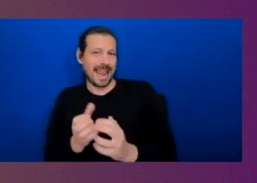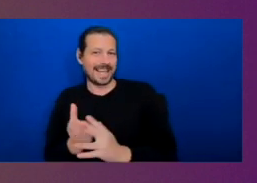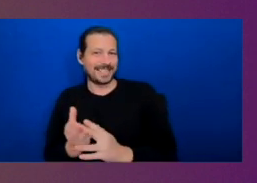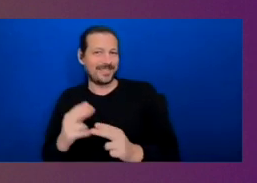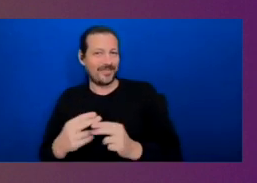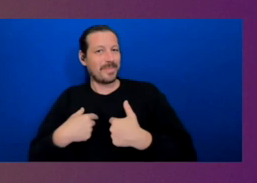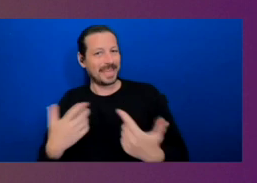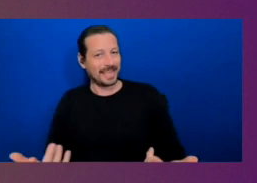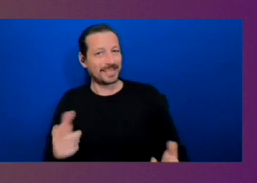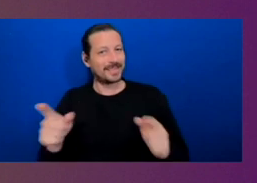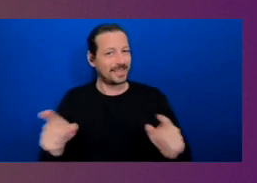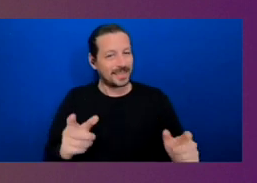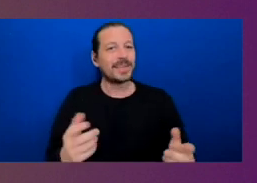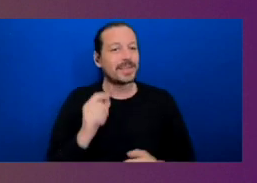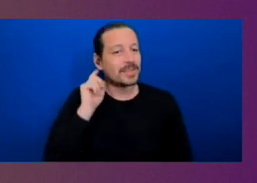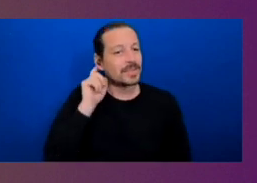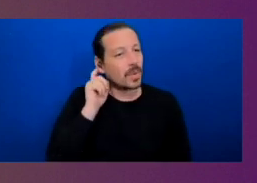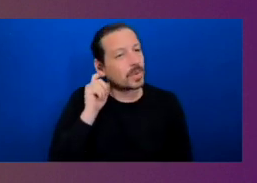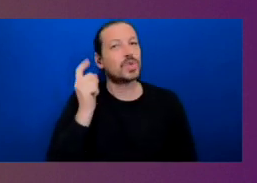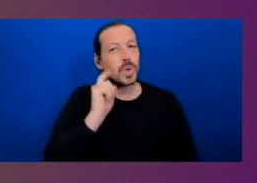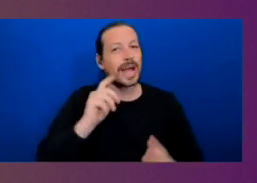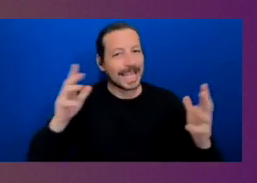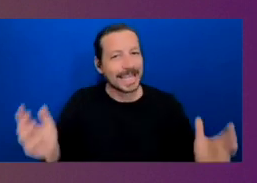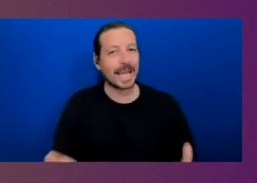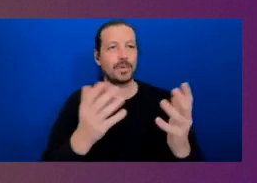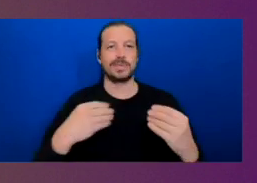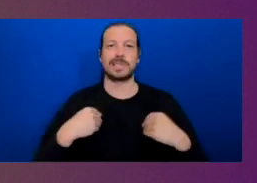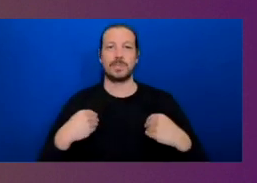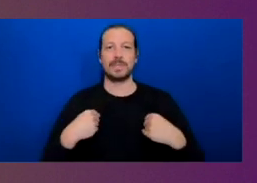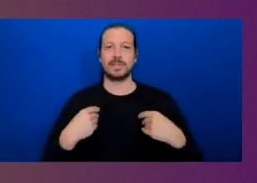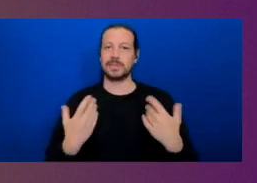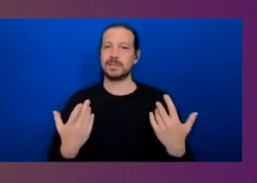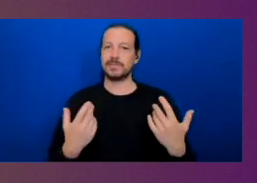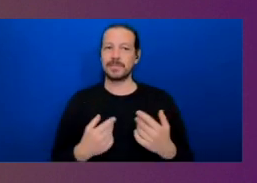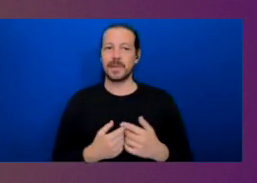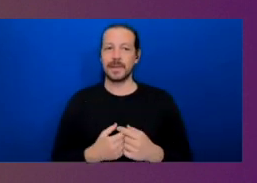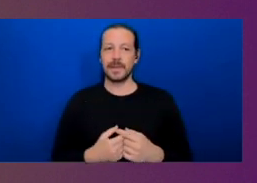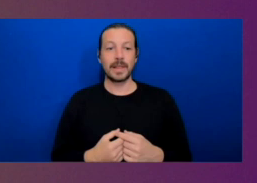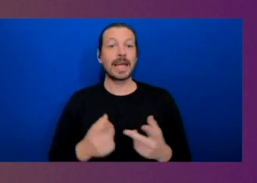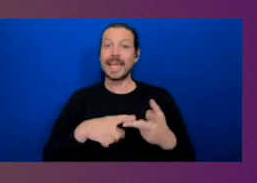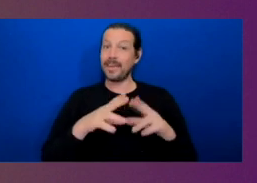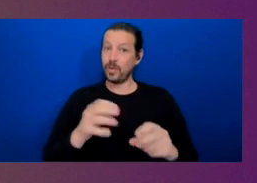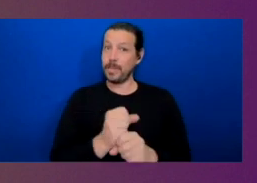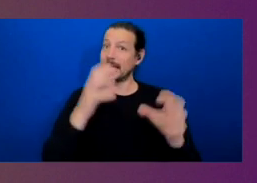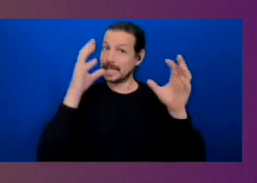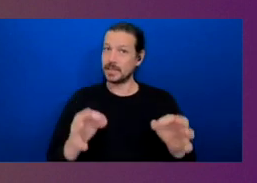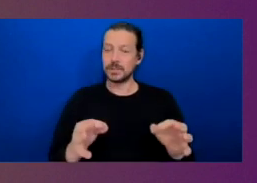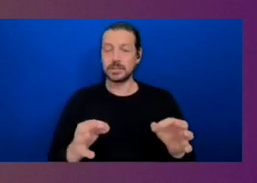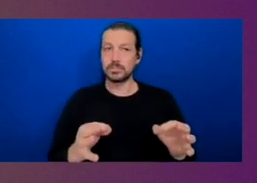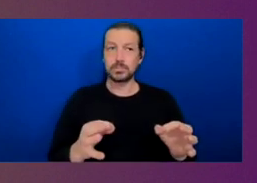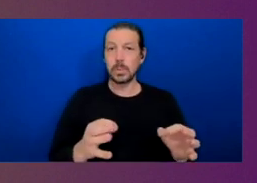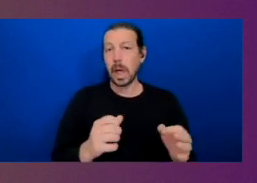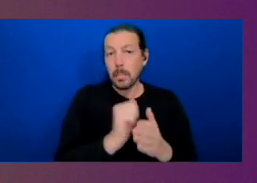is how we try and encourage the companies that we work with to think about it, is when you make a decision, not just purchasing, but any